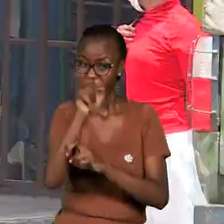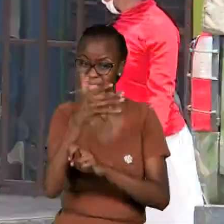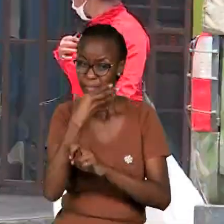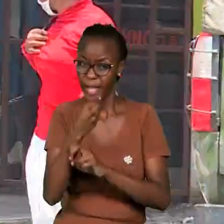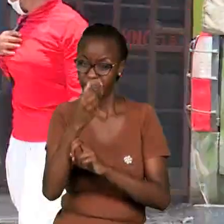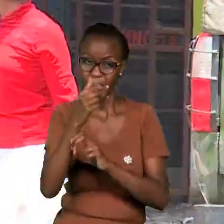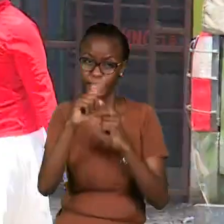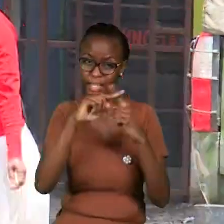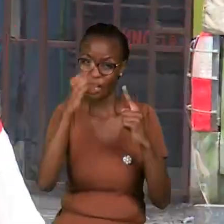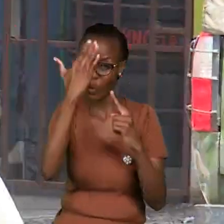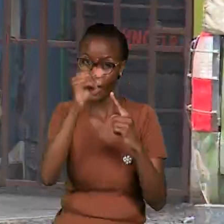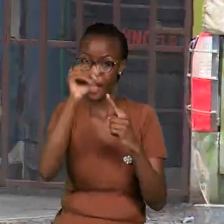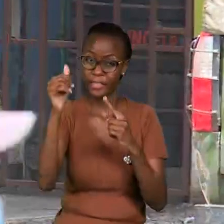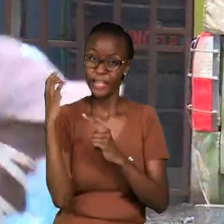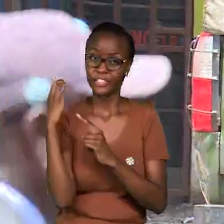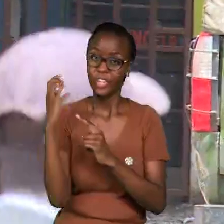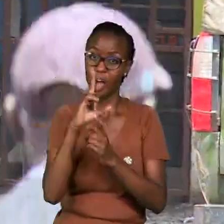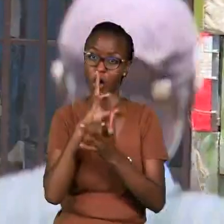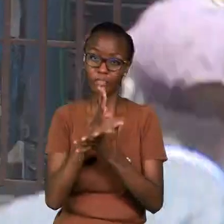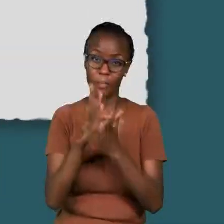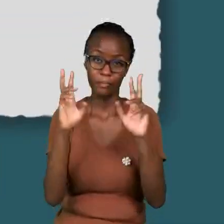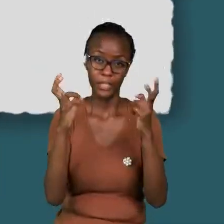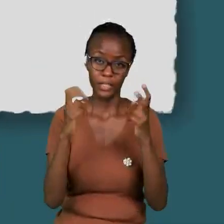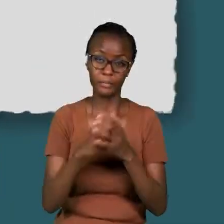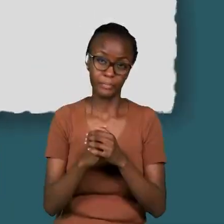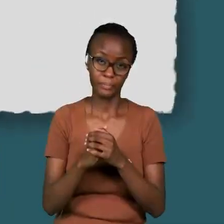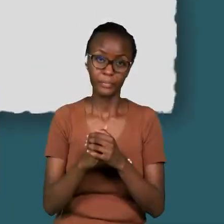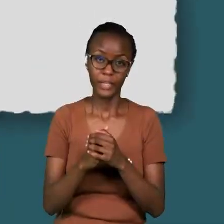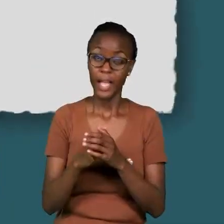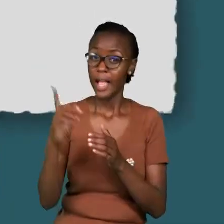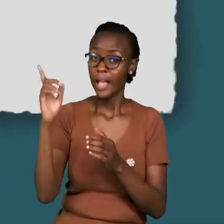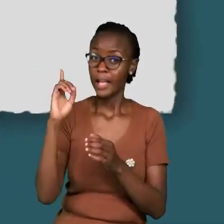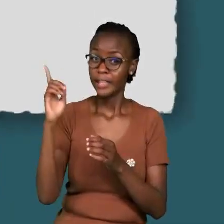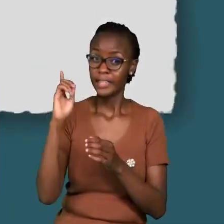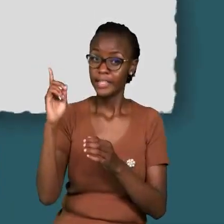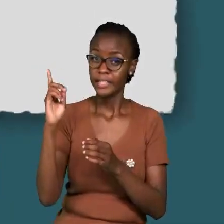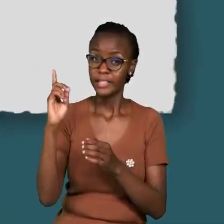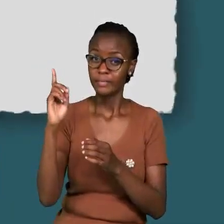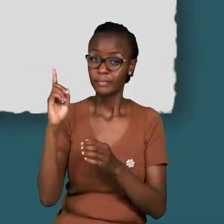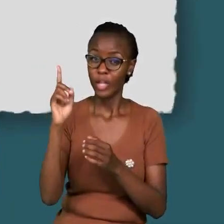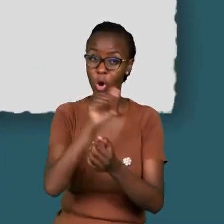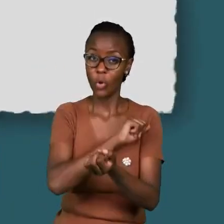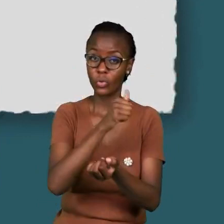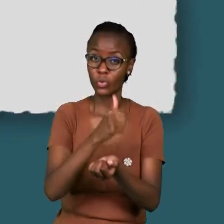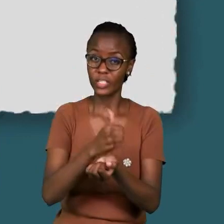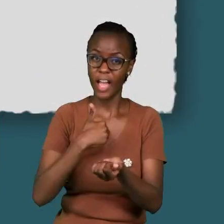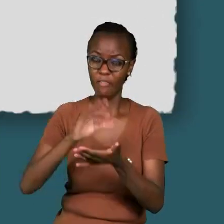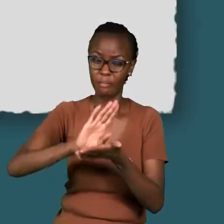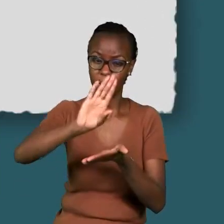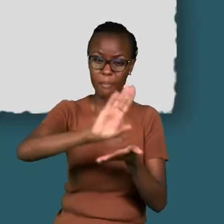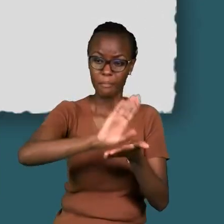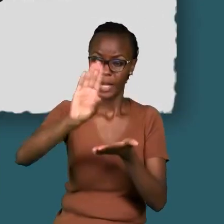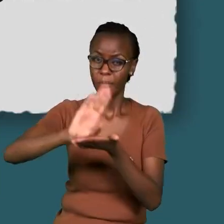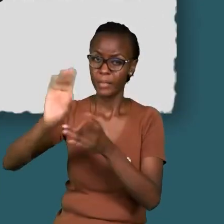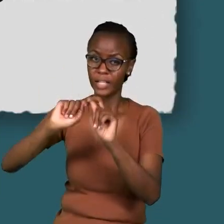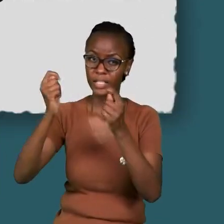the chairperson Anne Maori stated, and I quote, "Further, the authority has also dispatched a monitoring team to observe how